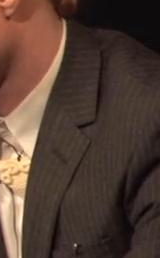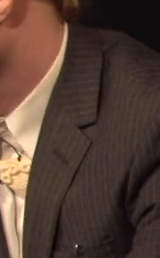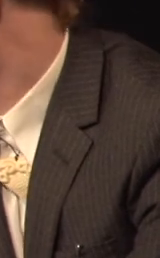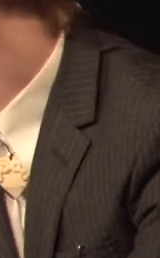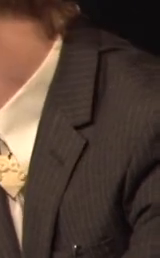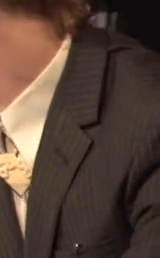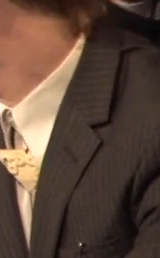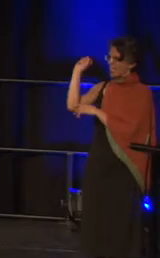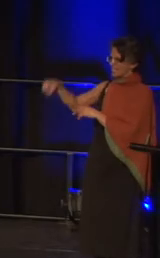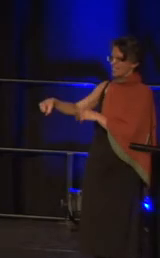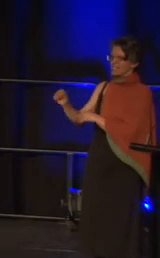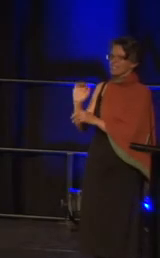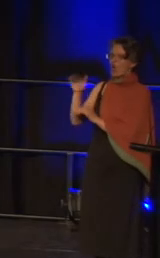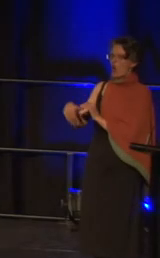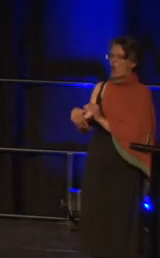bill.